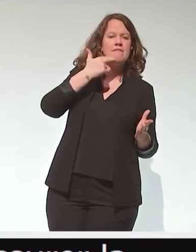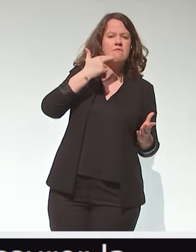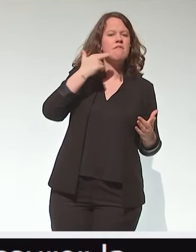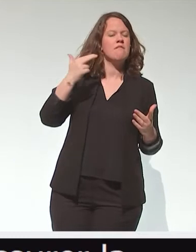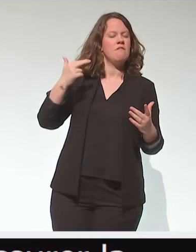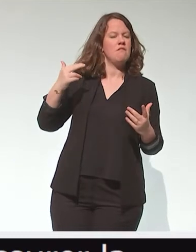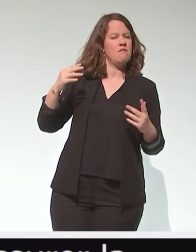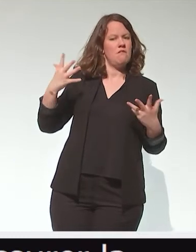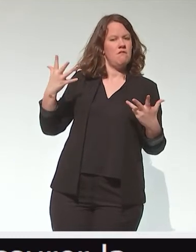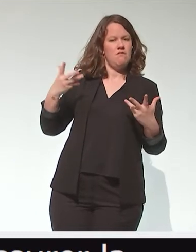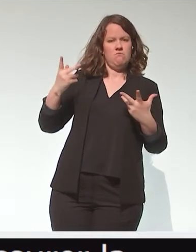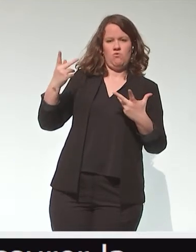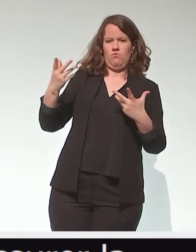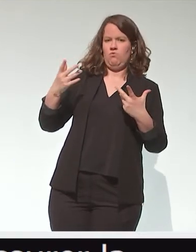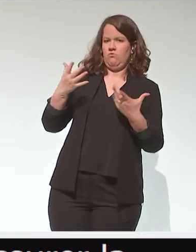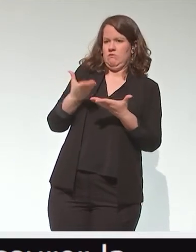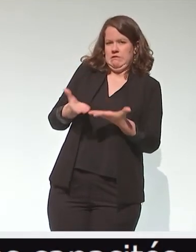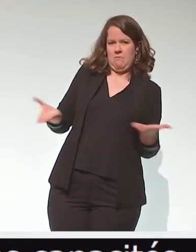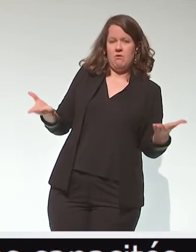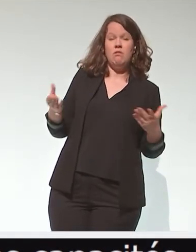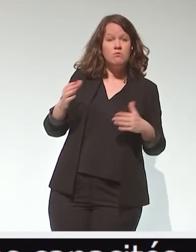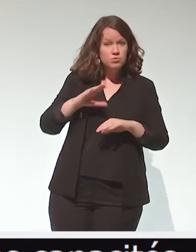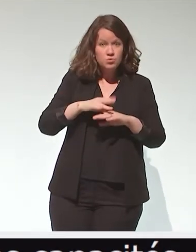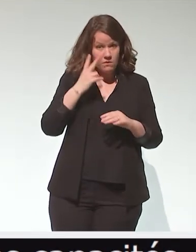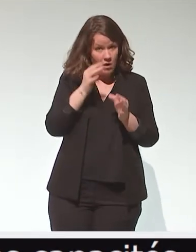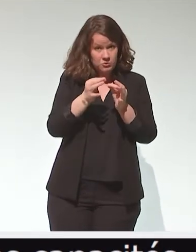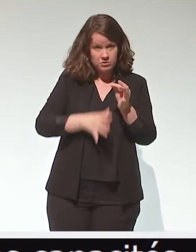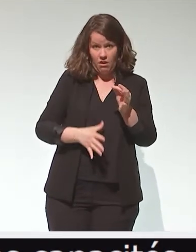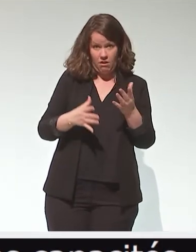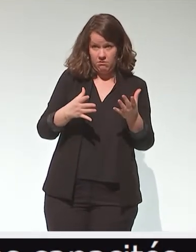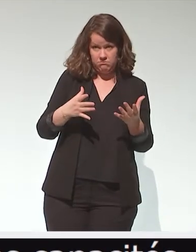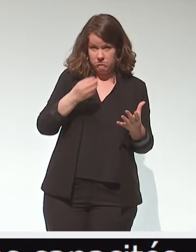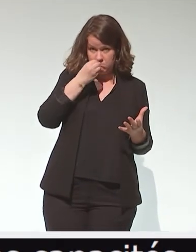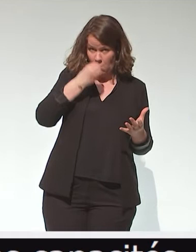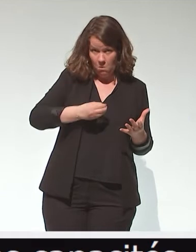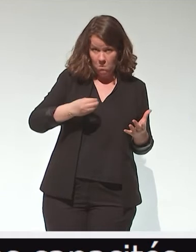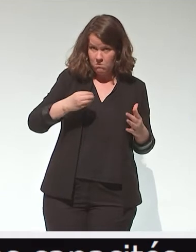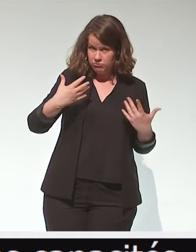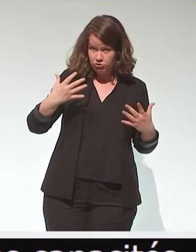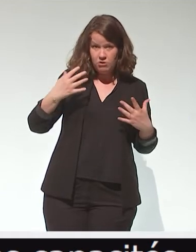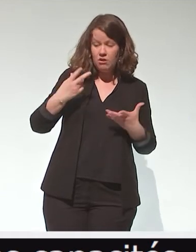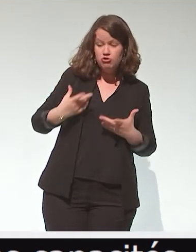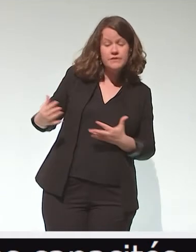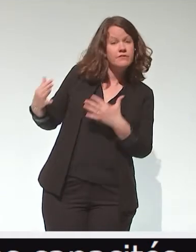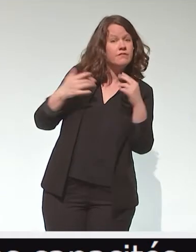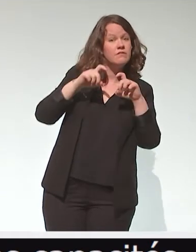concrete numbers. For example, in July 2017, there were